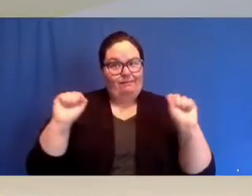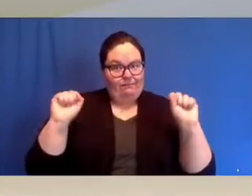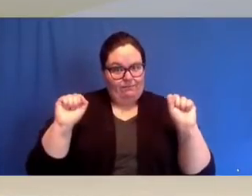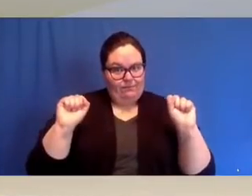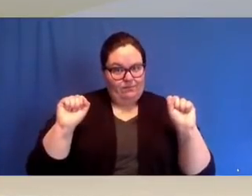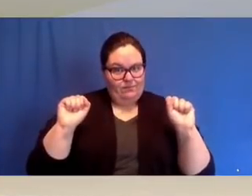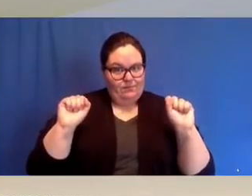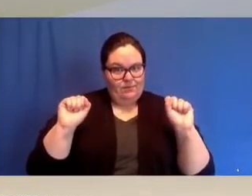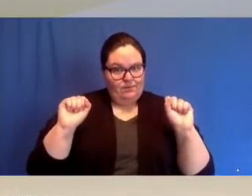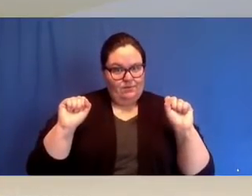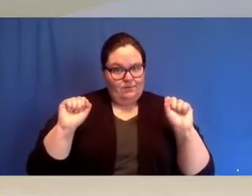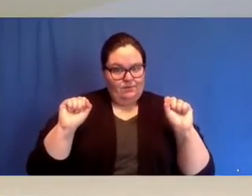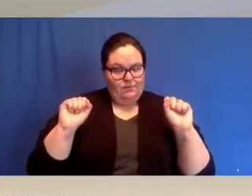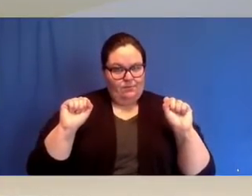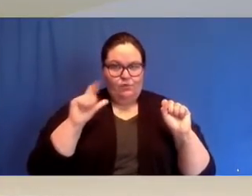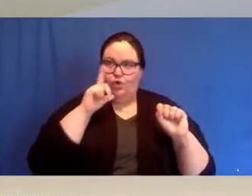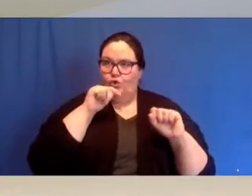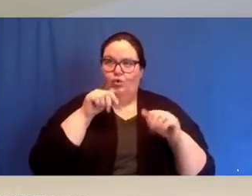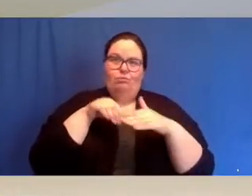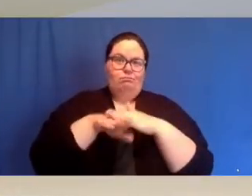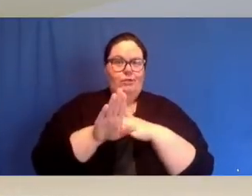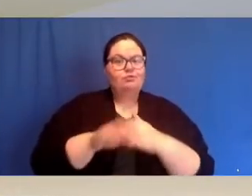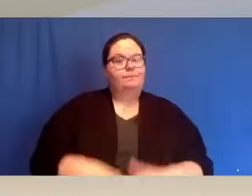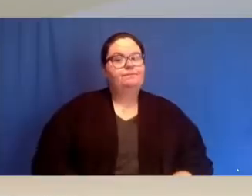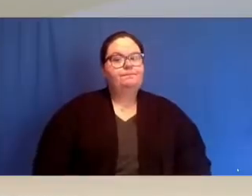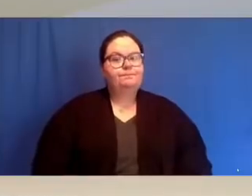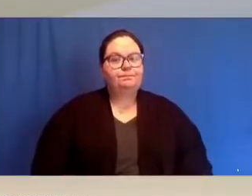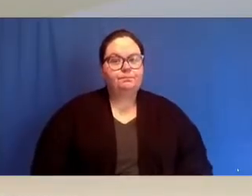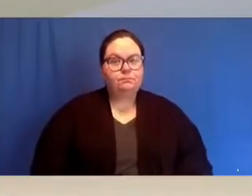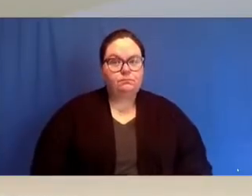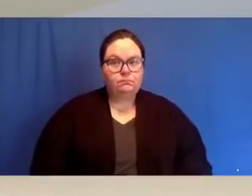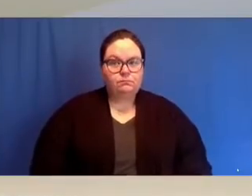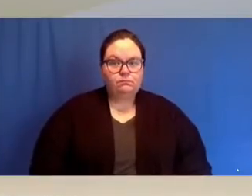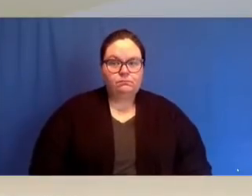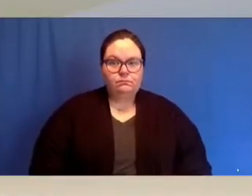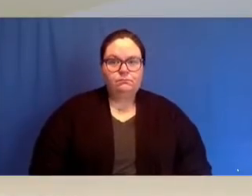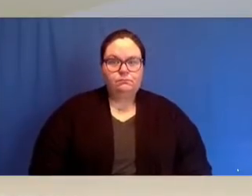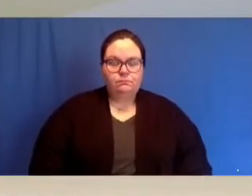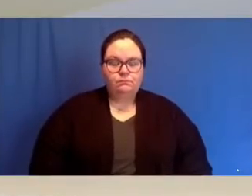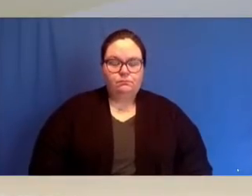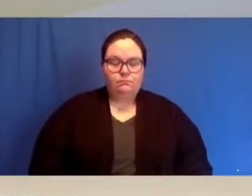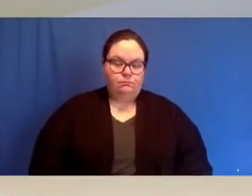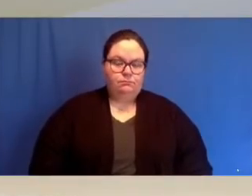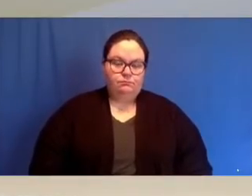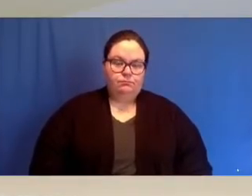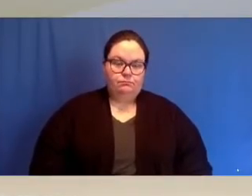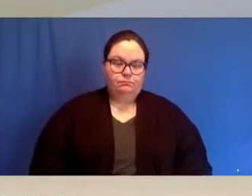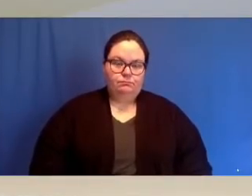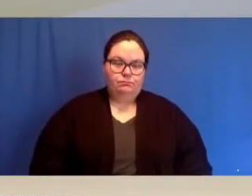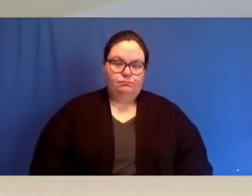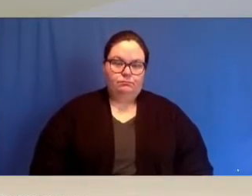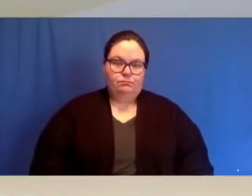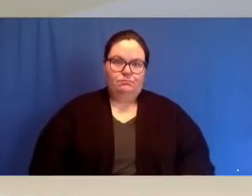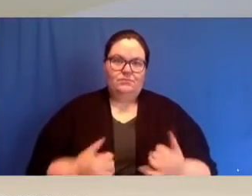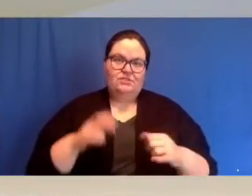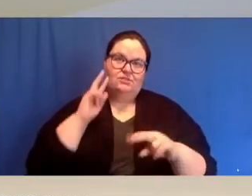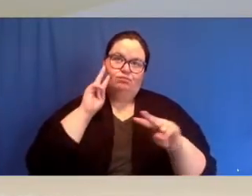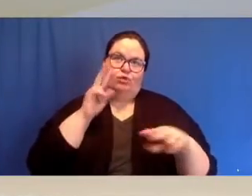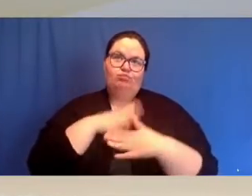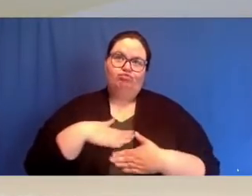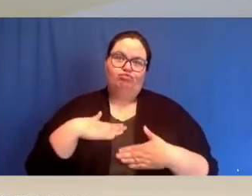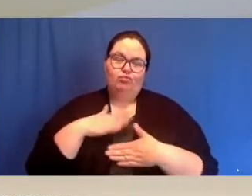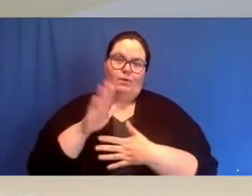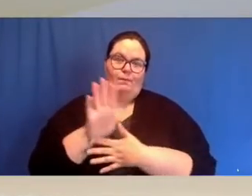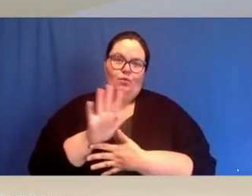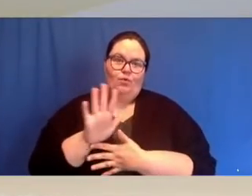safe for those who are going to be there to still watch a movie.